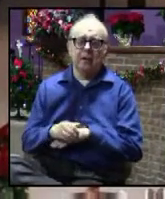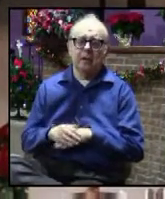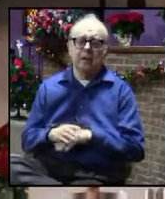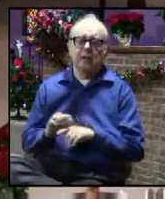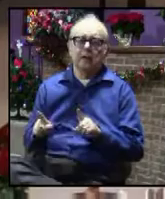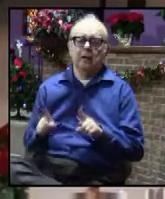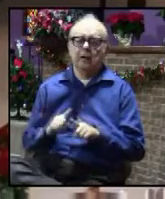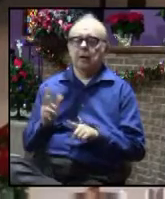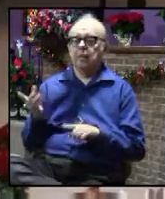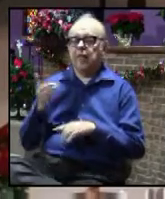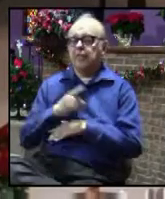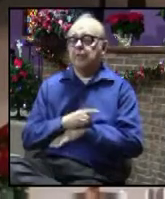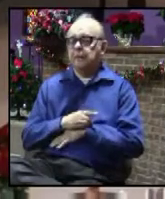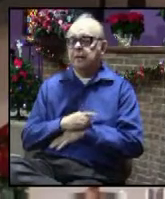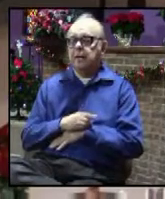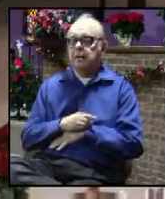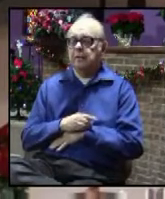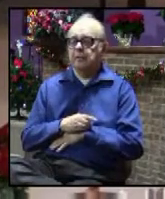But on that third day,